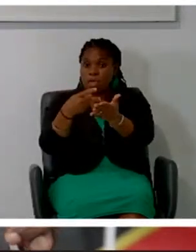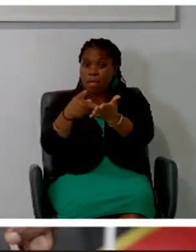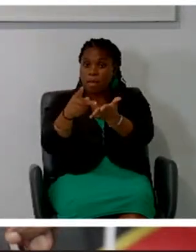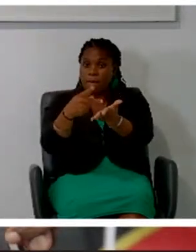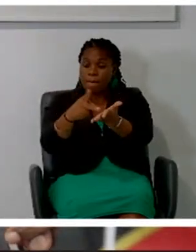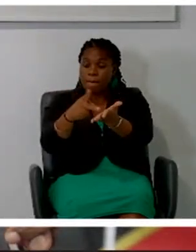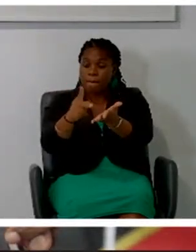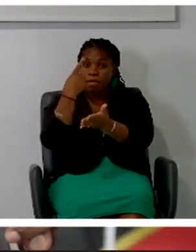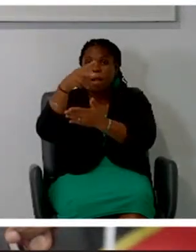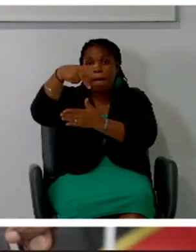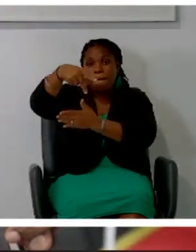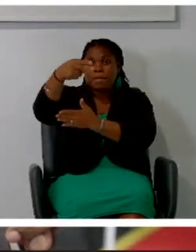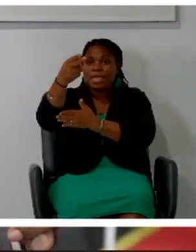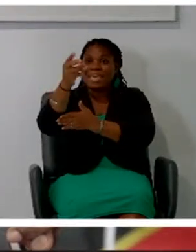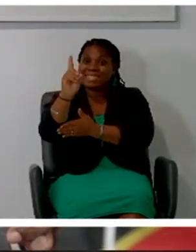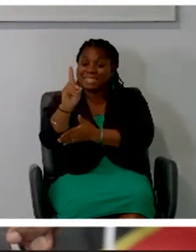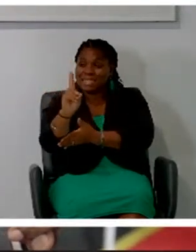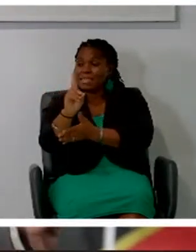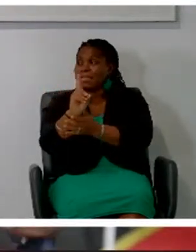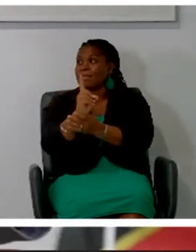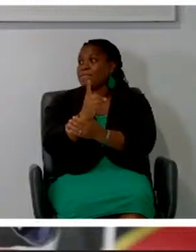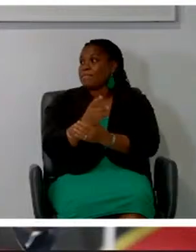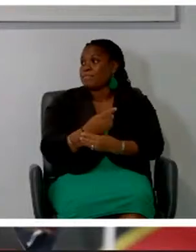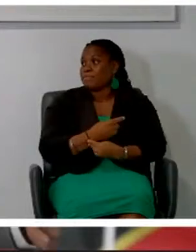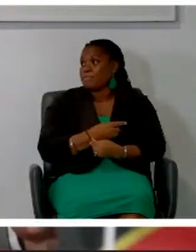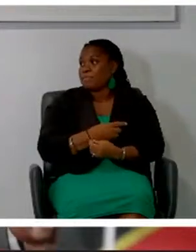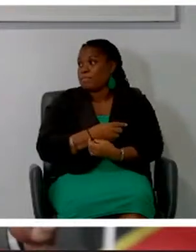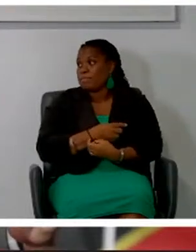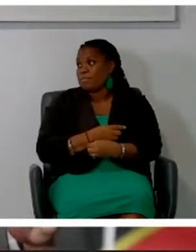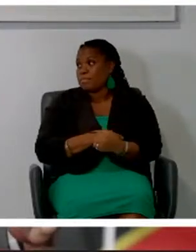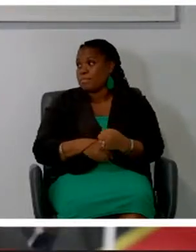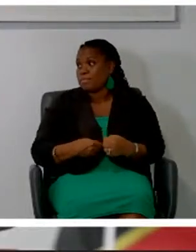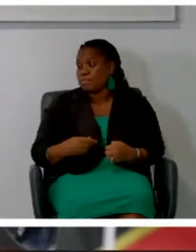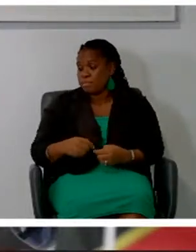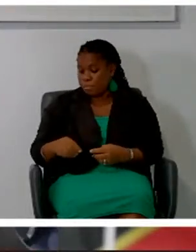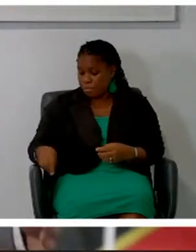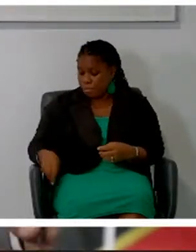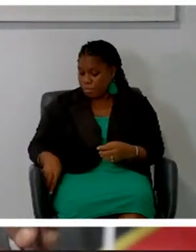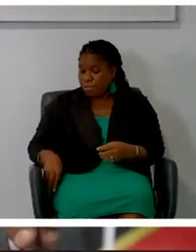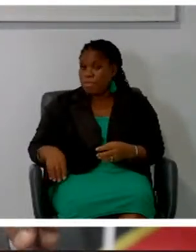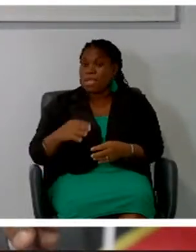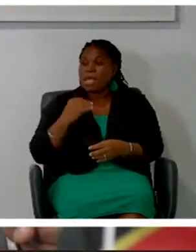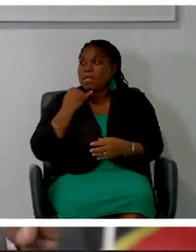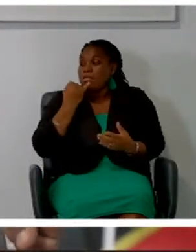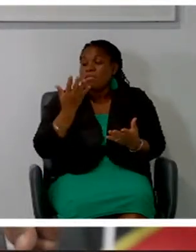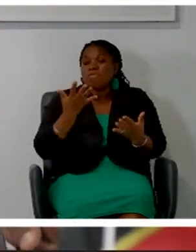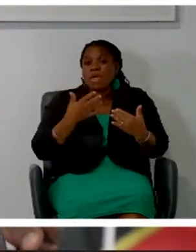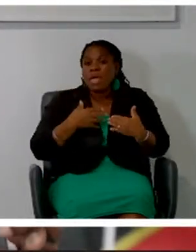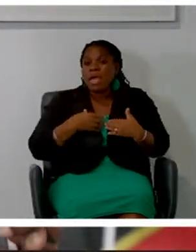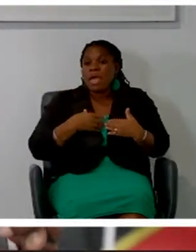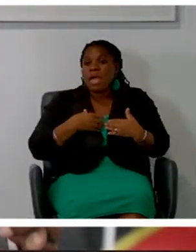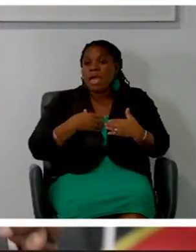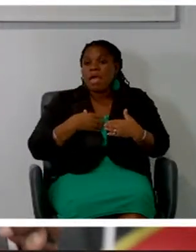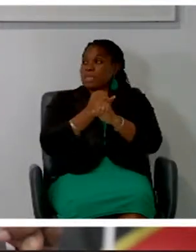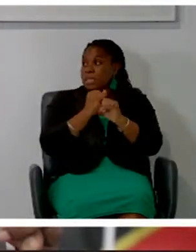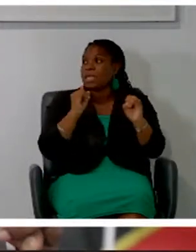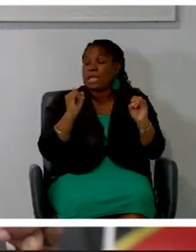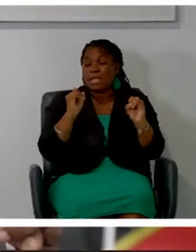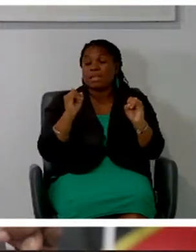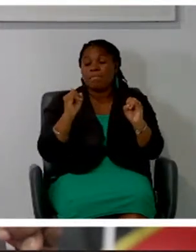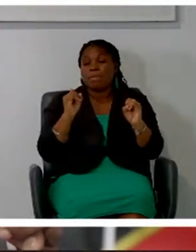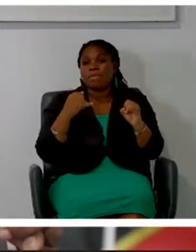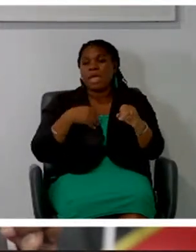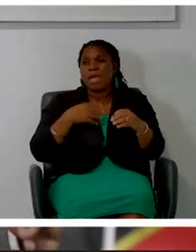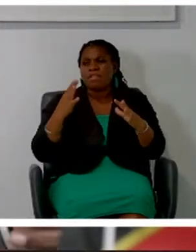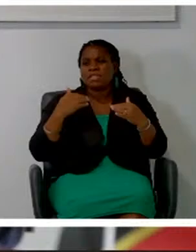we have there. We have currently 3 students through the program and 1 who is an independent student, but nonetheless a citizen of St. Kitts and Nevis, who is at Southern